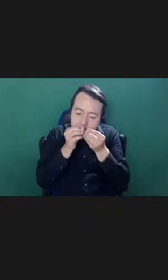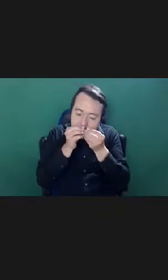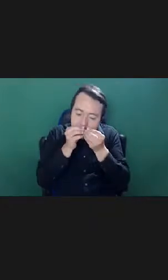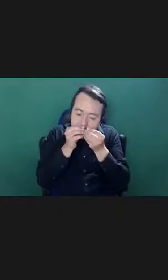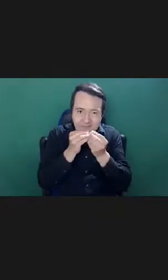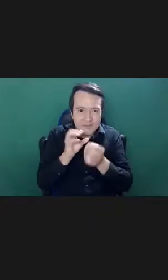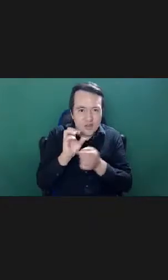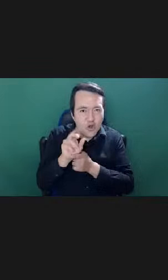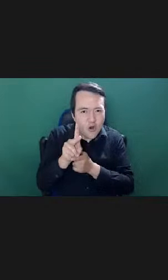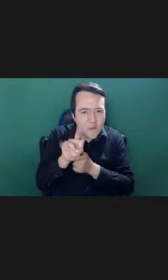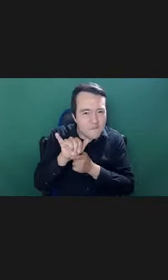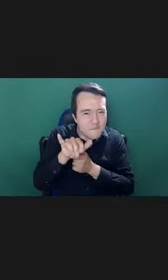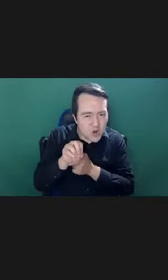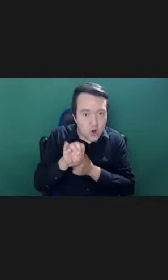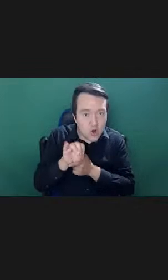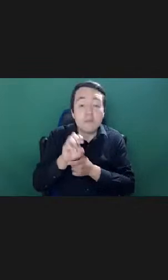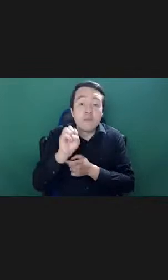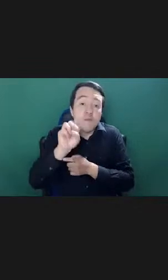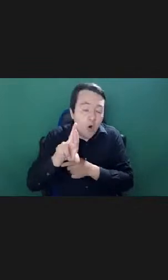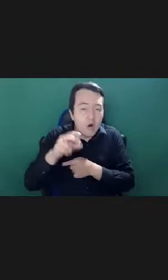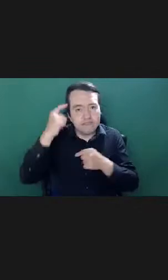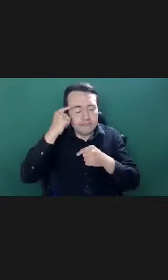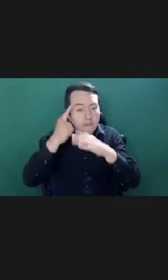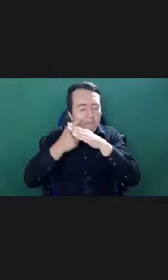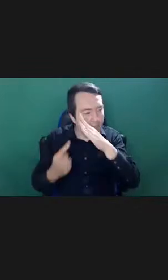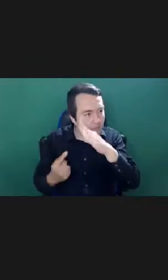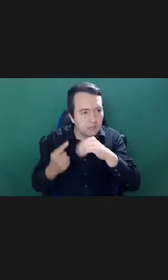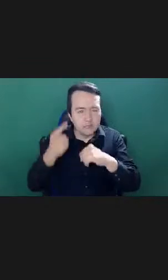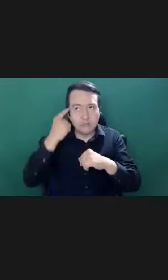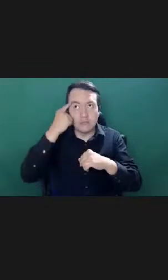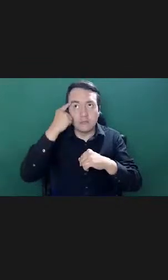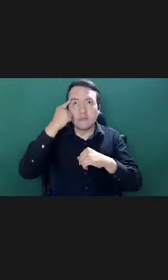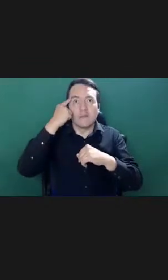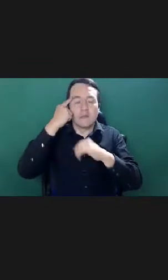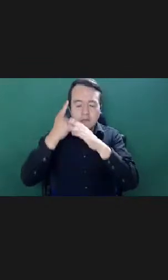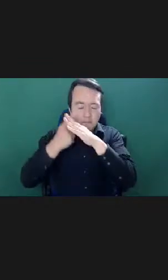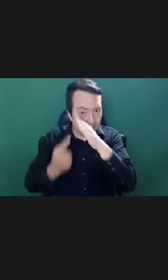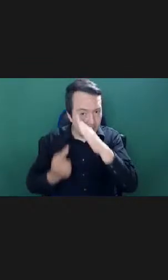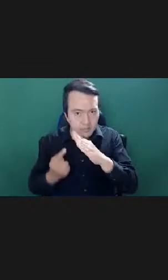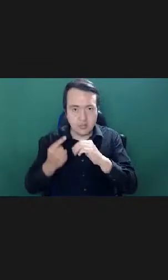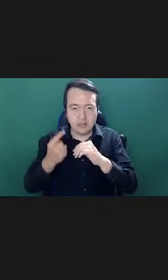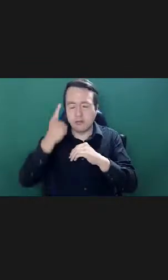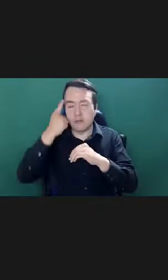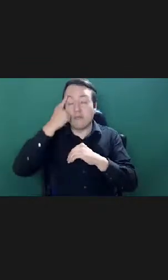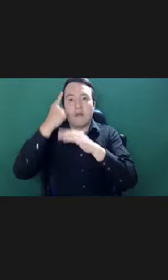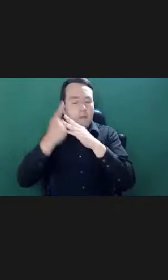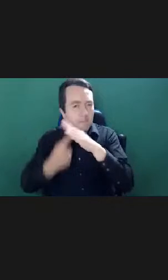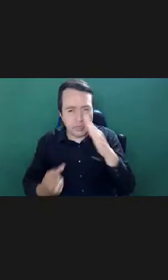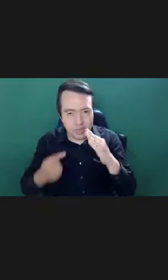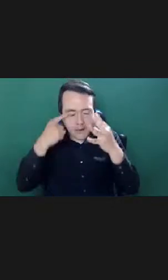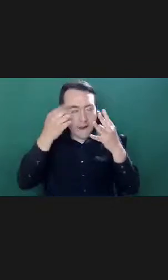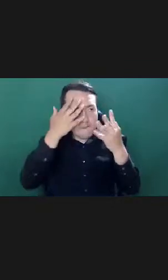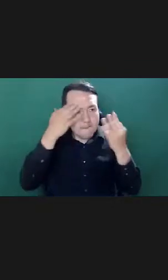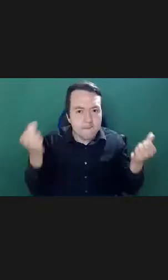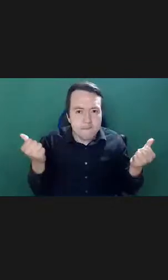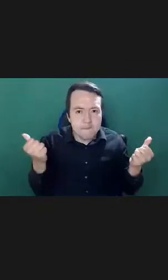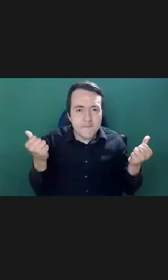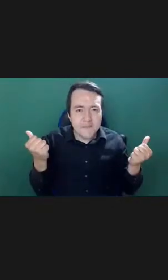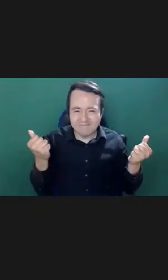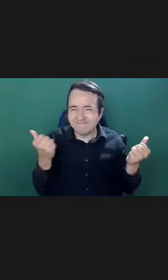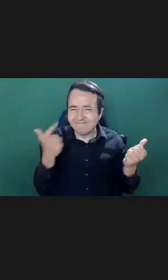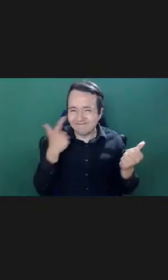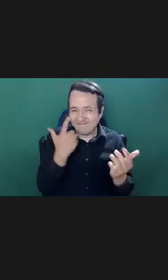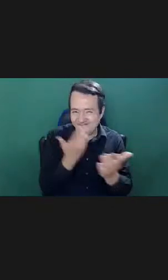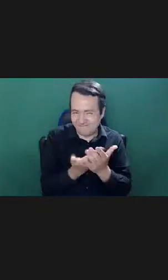Similar profile, but even larger share of the burden due to the high prevalence conditions: depression, anxiety in children